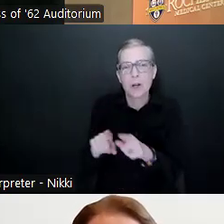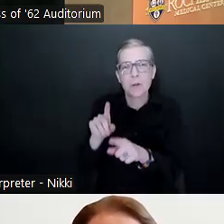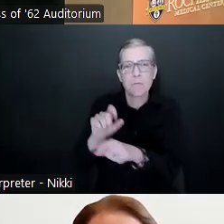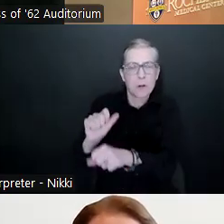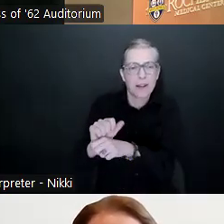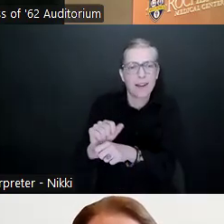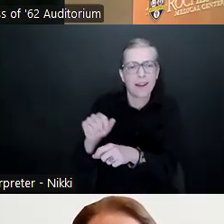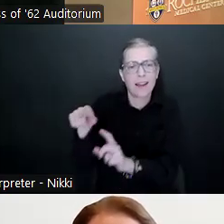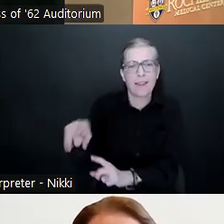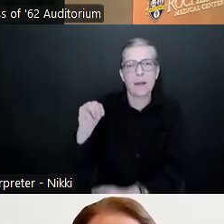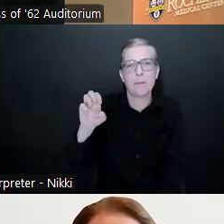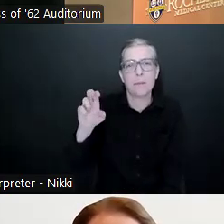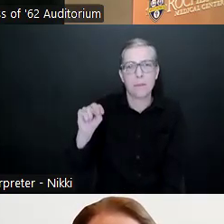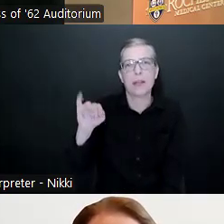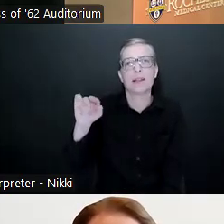so.